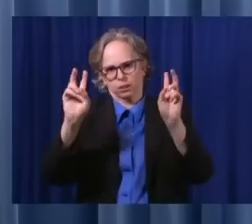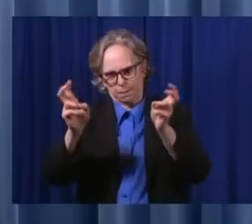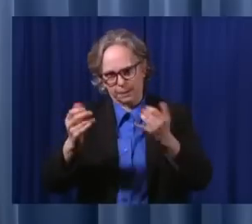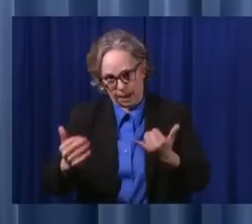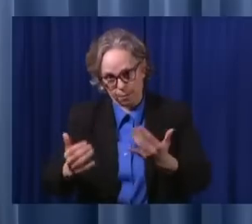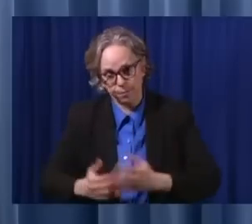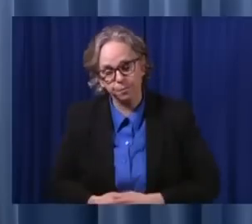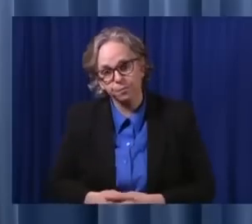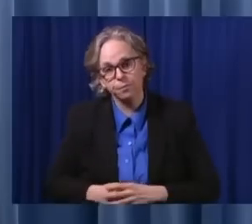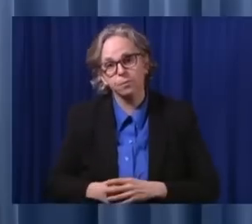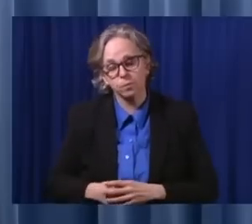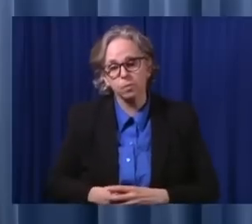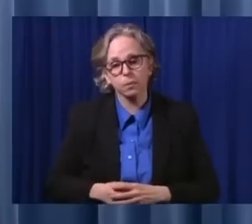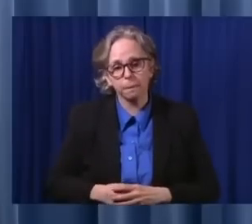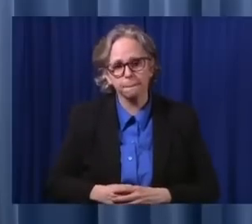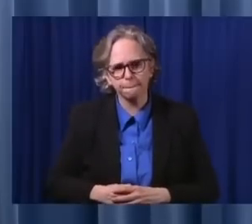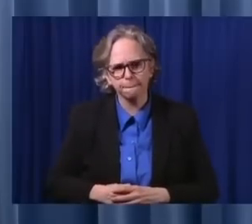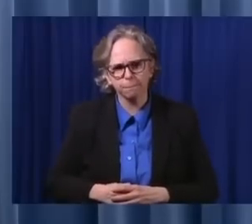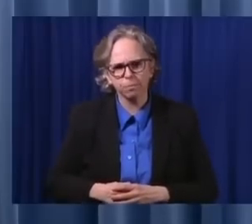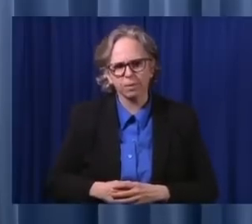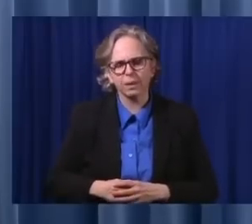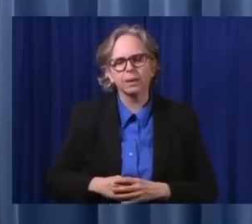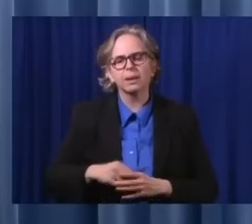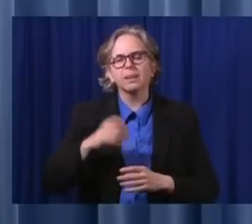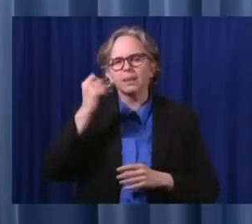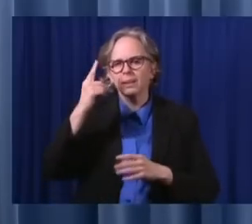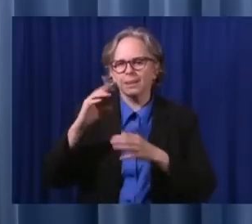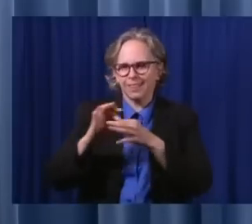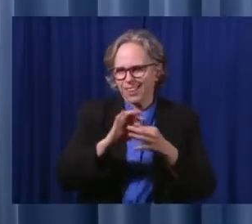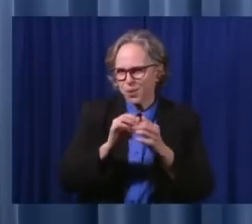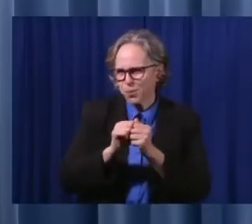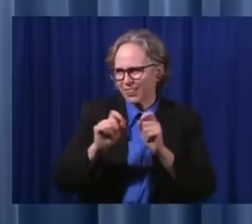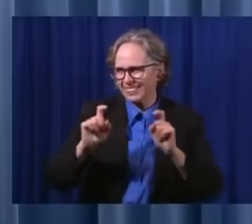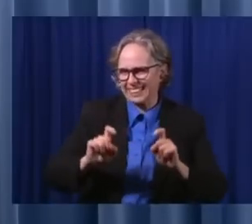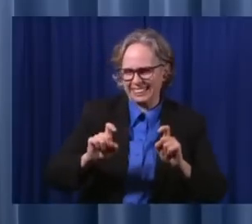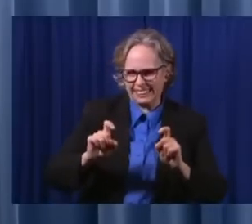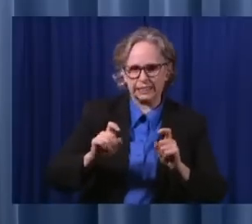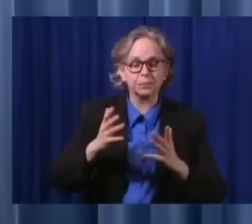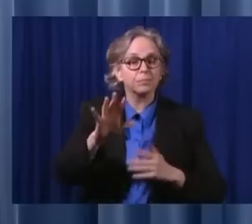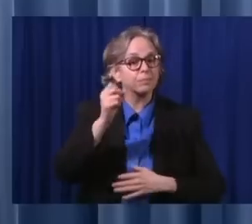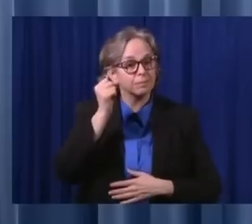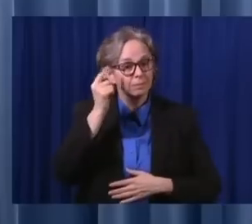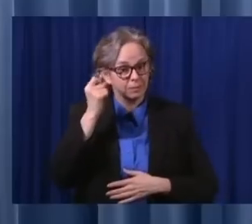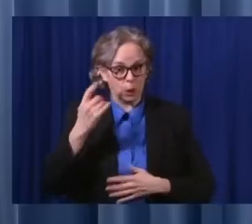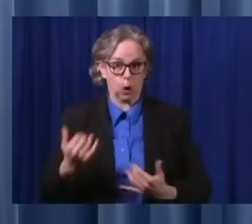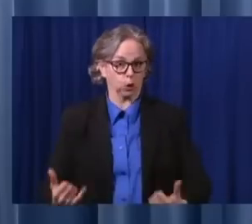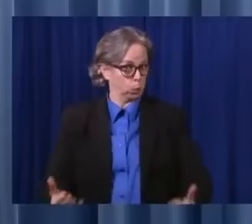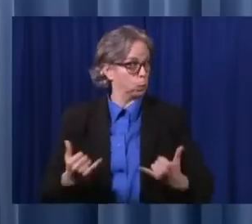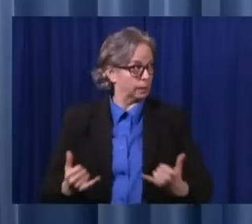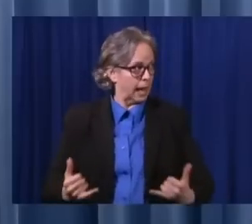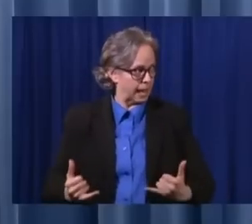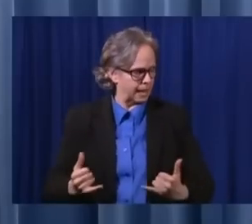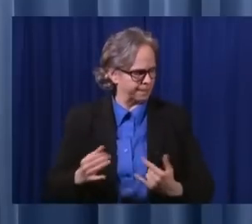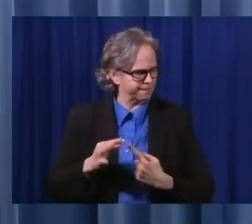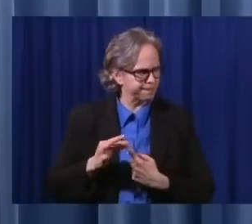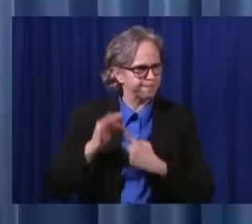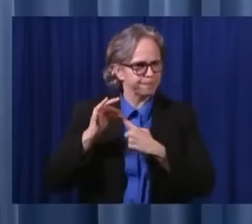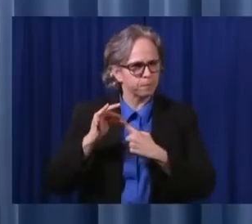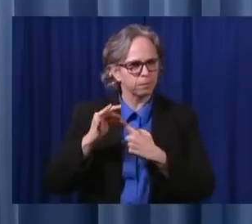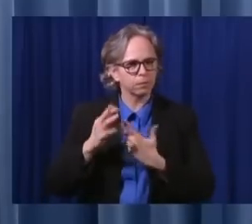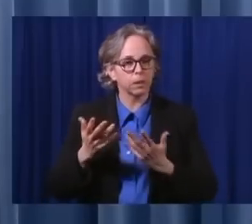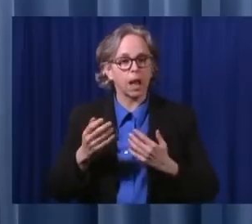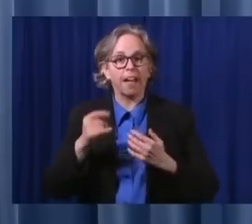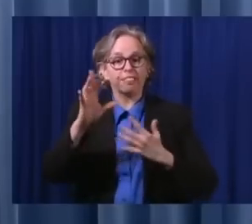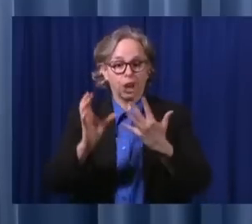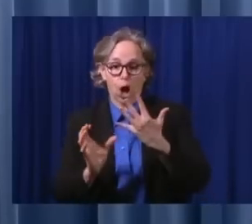in regard to testing. We are today expanding the criteria,